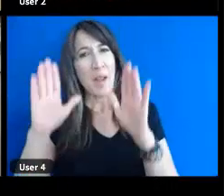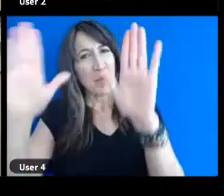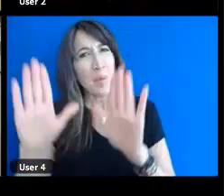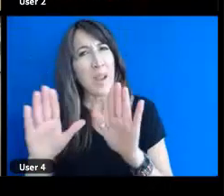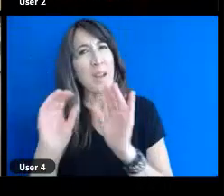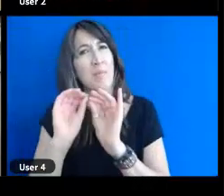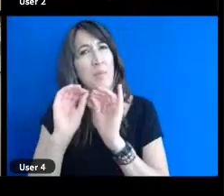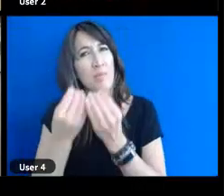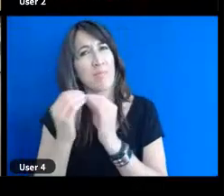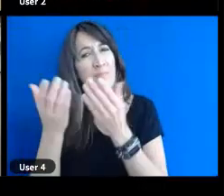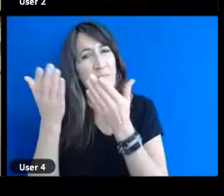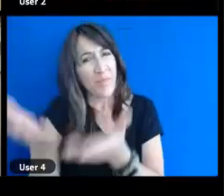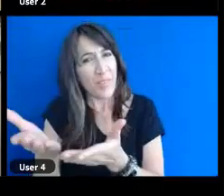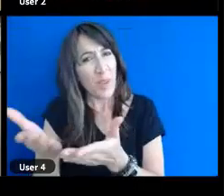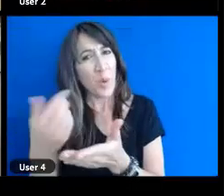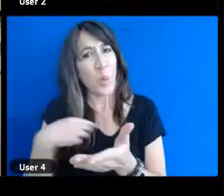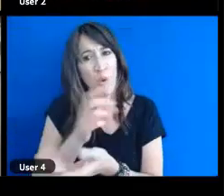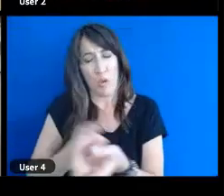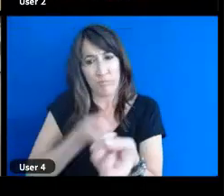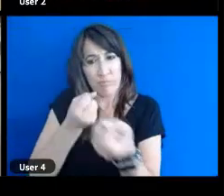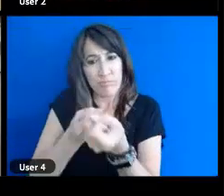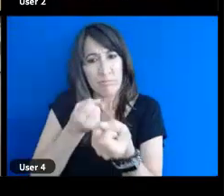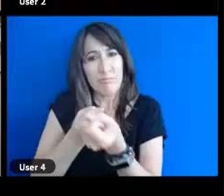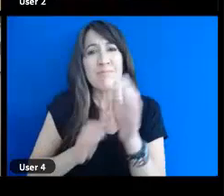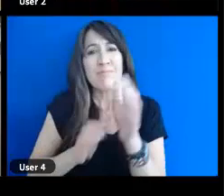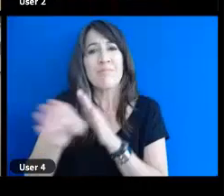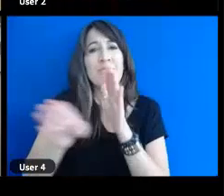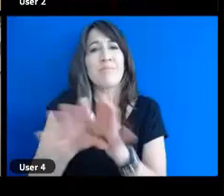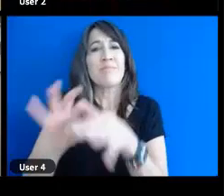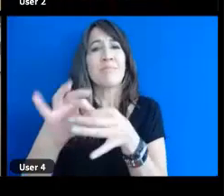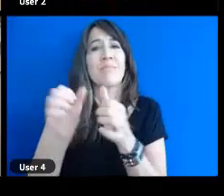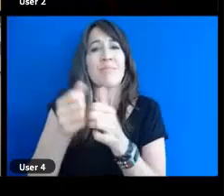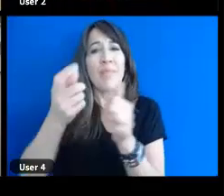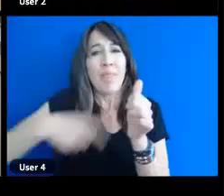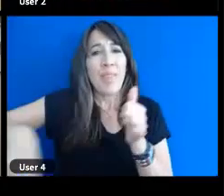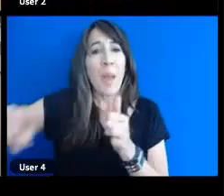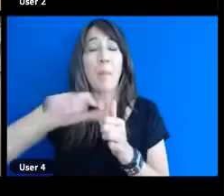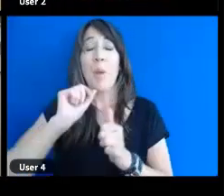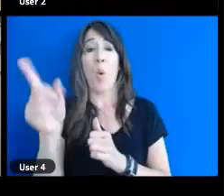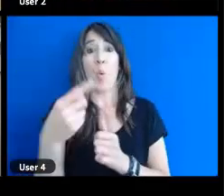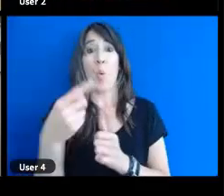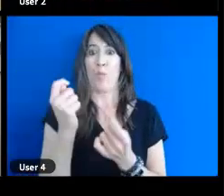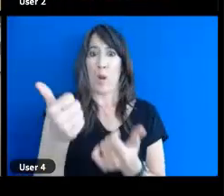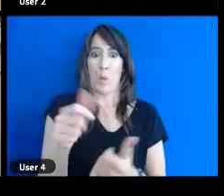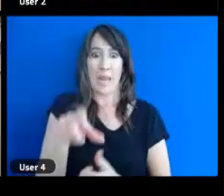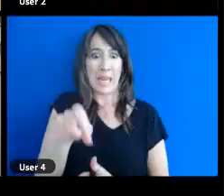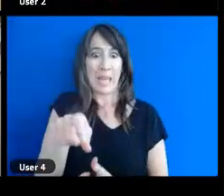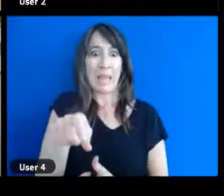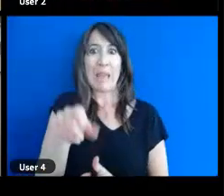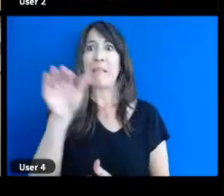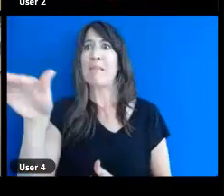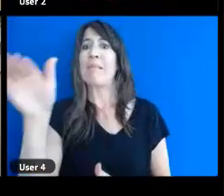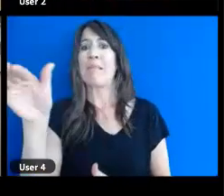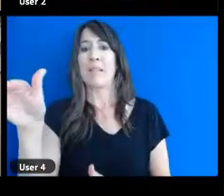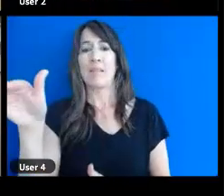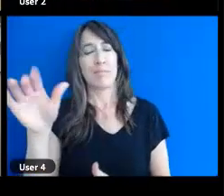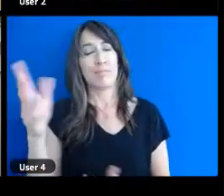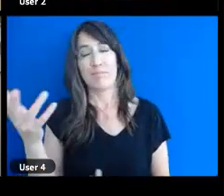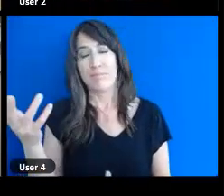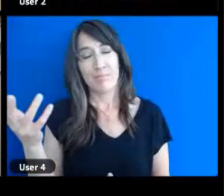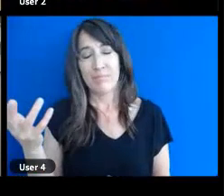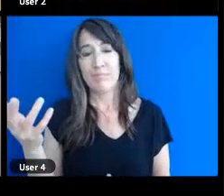put a plug in for you guys, but there's a lot of really great organizations out there. And if you build a relationship with them, not just when